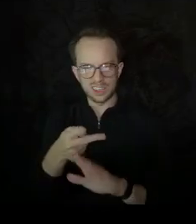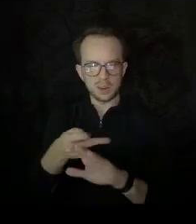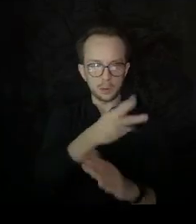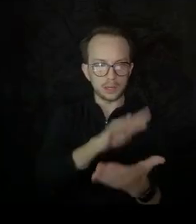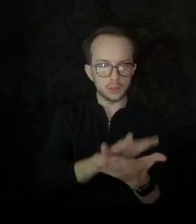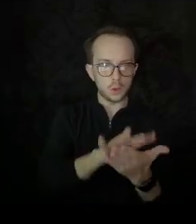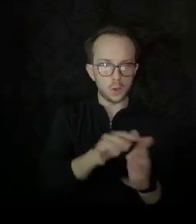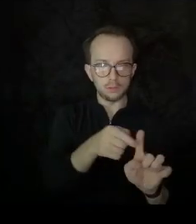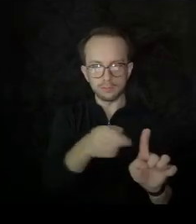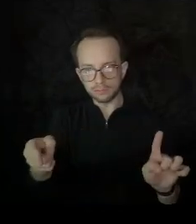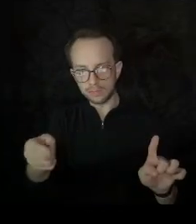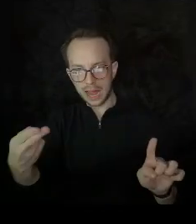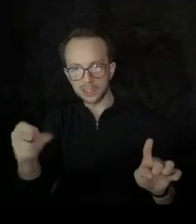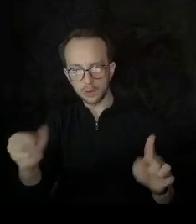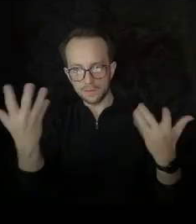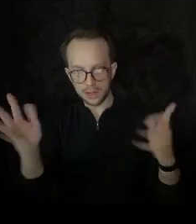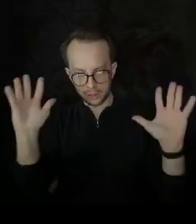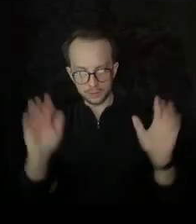school.